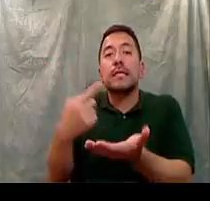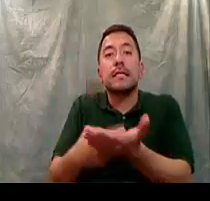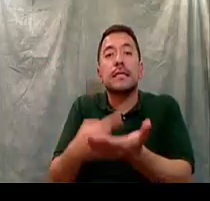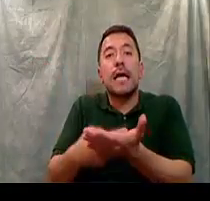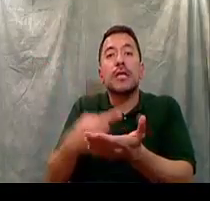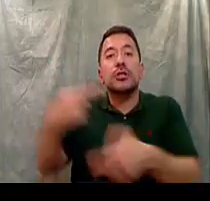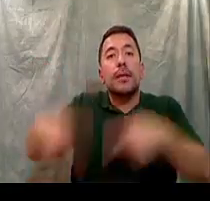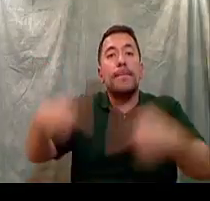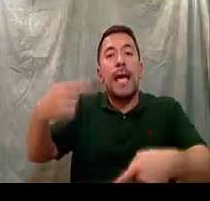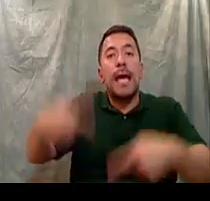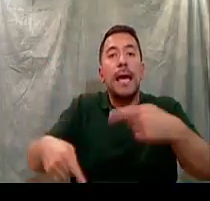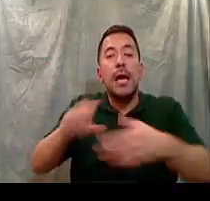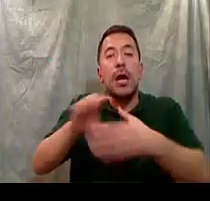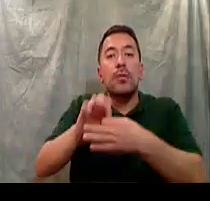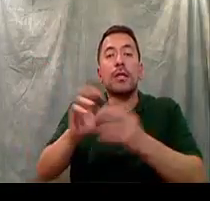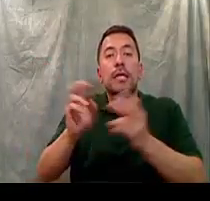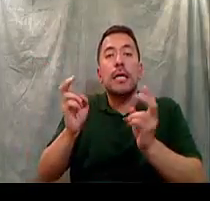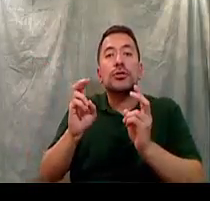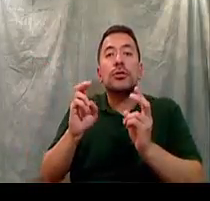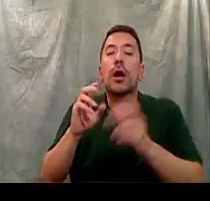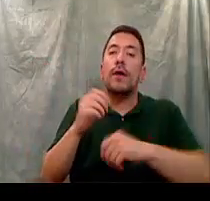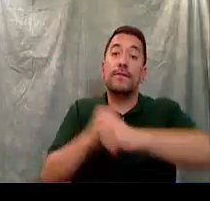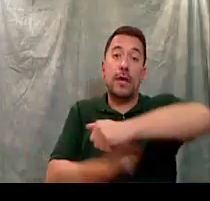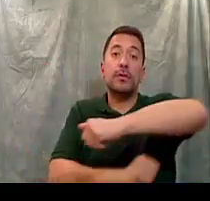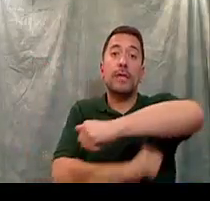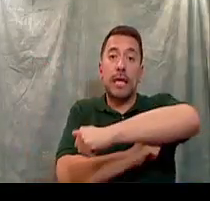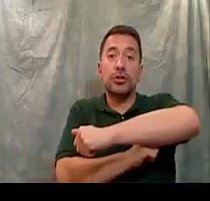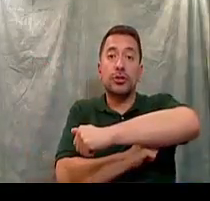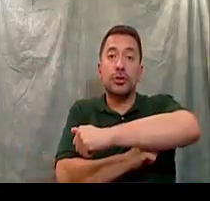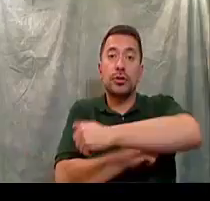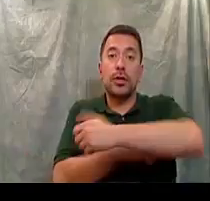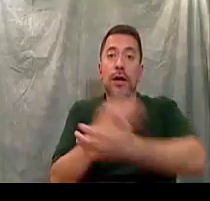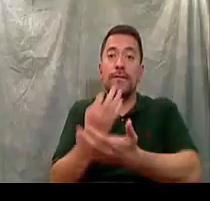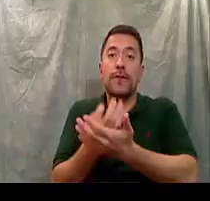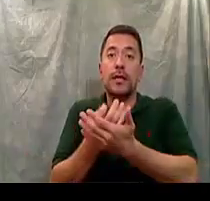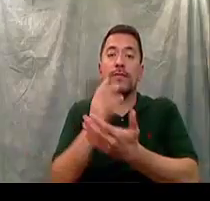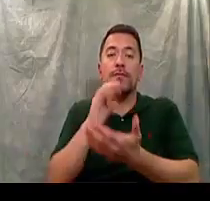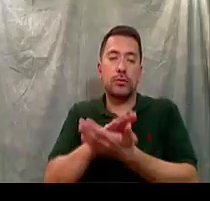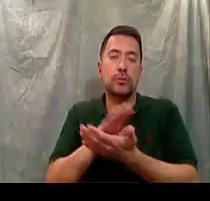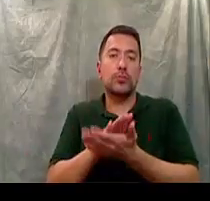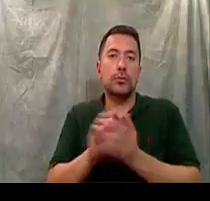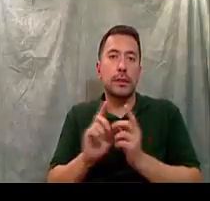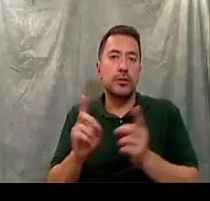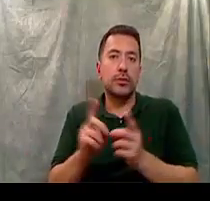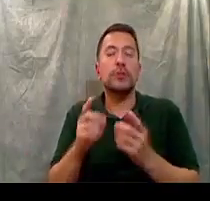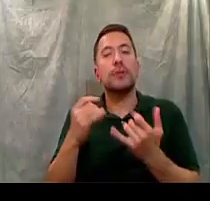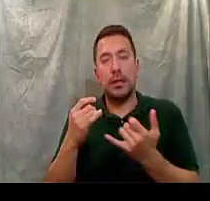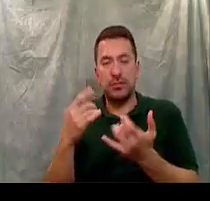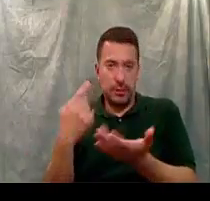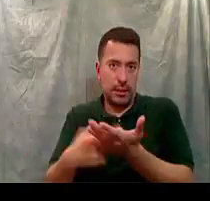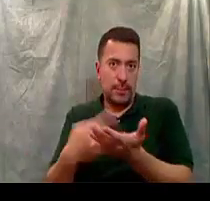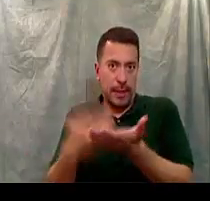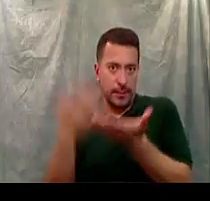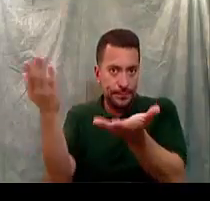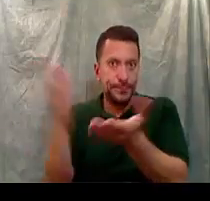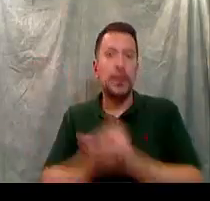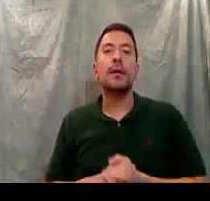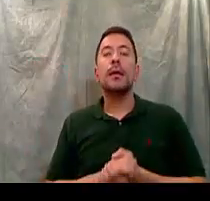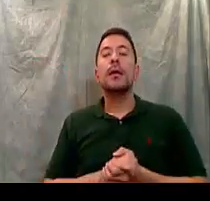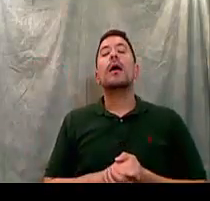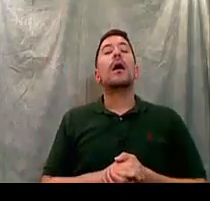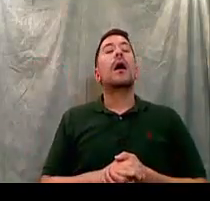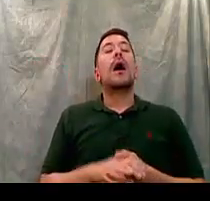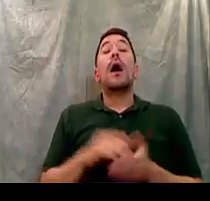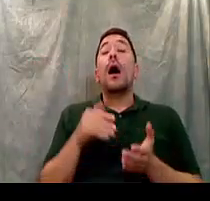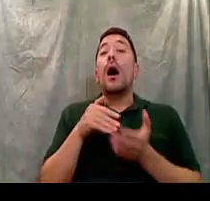this issue of foundation funding within school districts. And so here comes the debate, right? Often